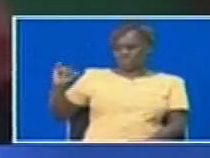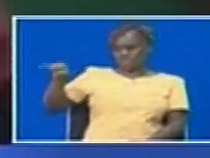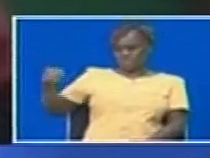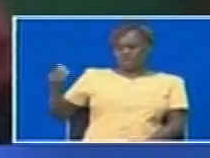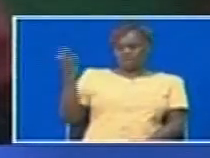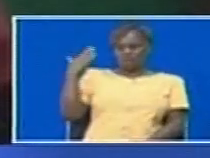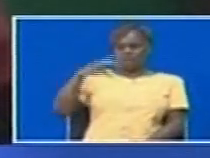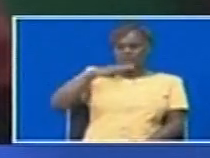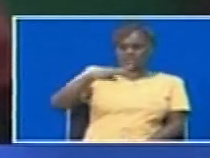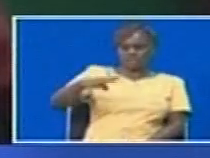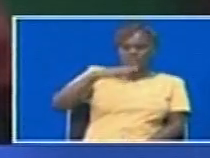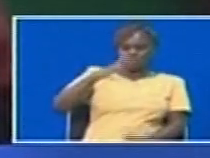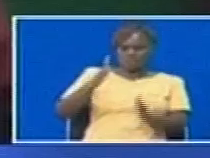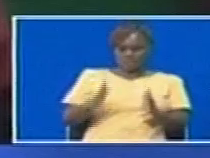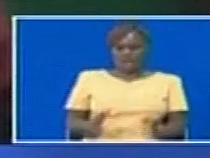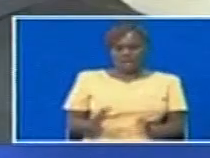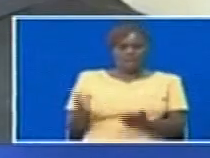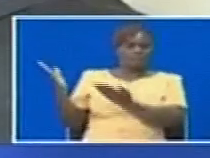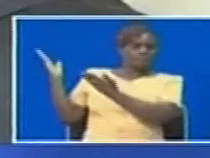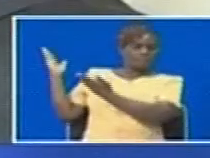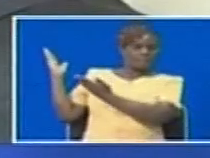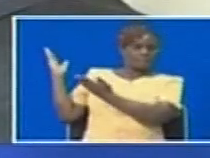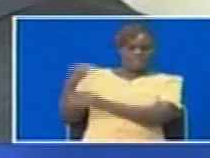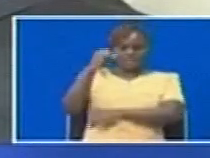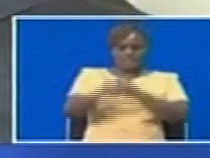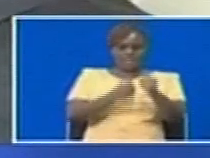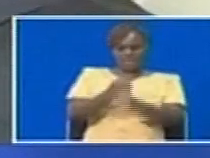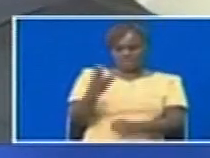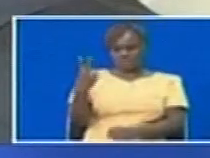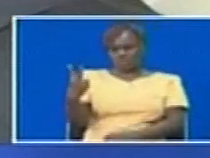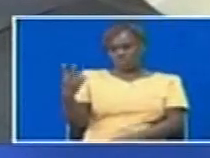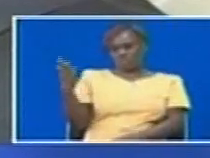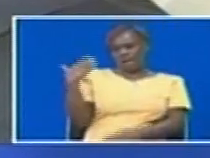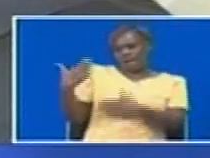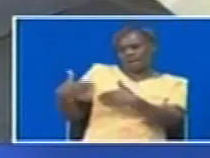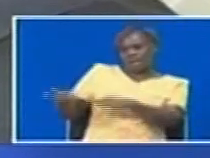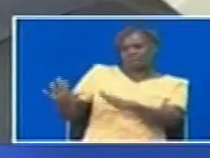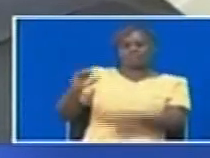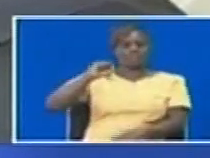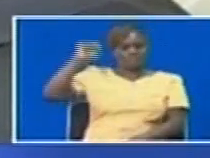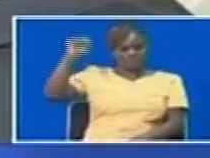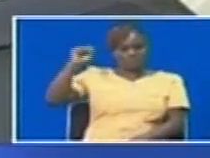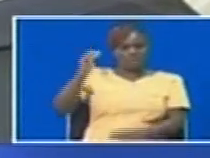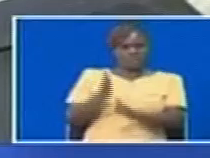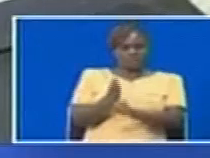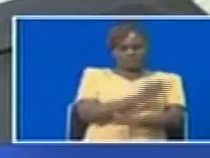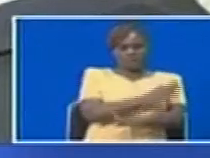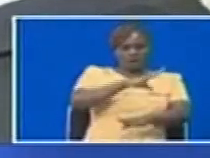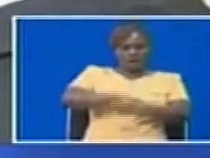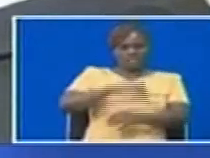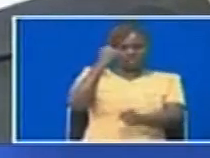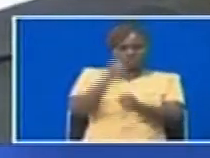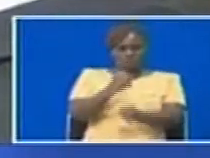former Speaker of the National Assembly, Kenneth Marende. 2 years ago, Marende, who opted to quit active politics before landing a job in the